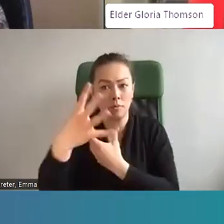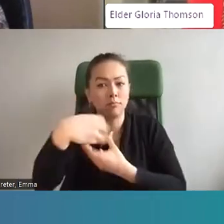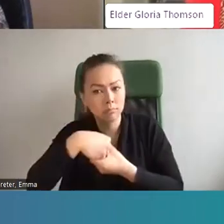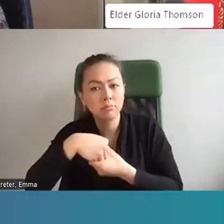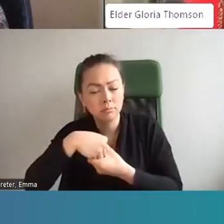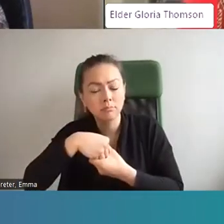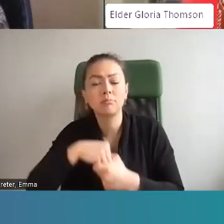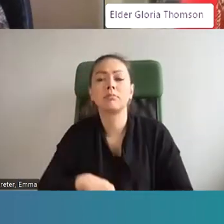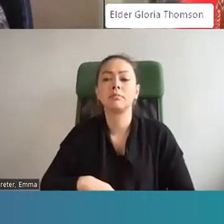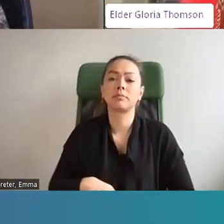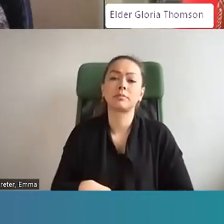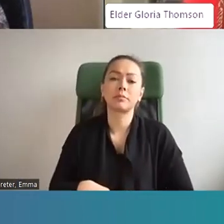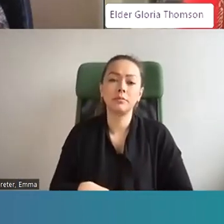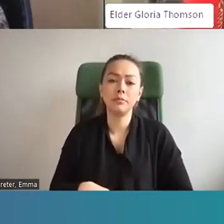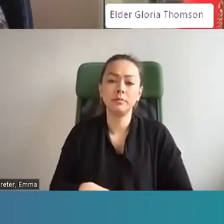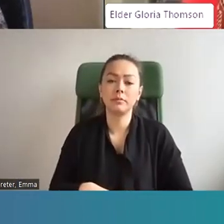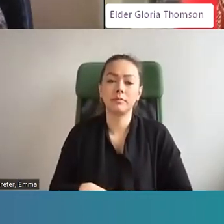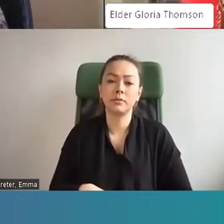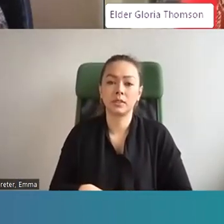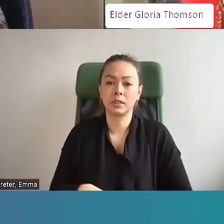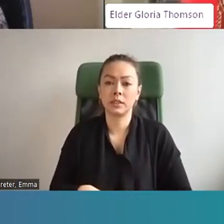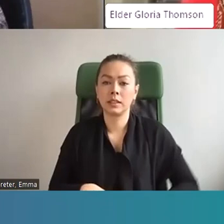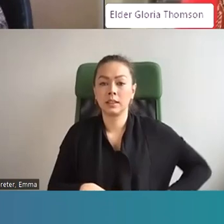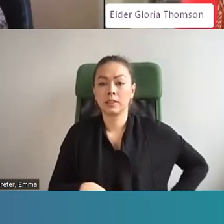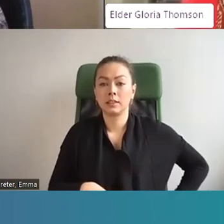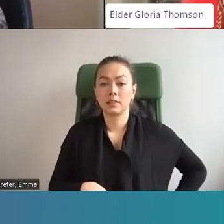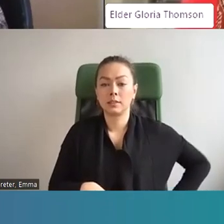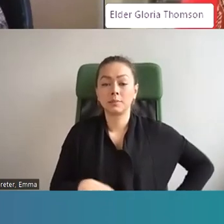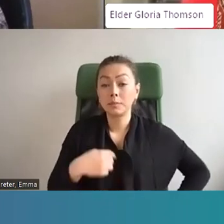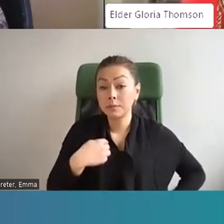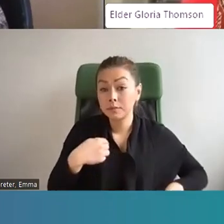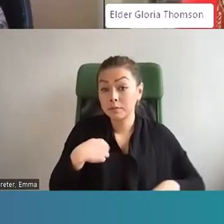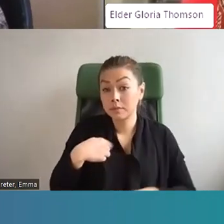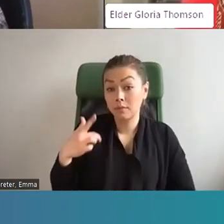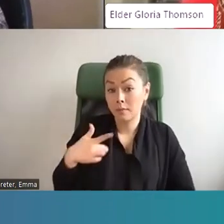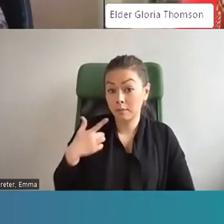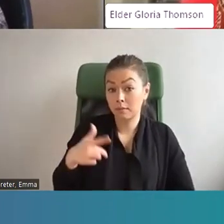so I don't consider myself to be an elder.